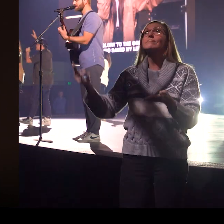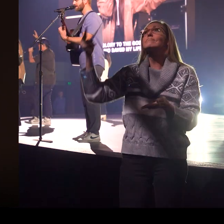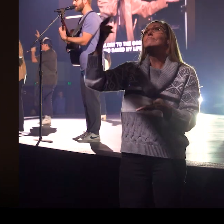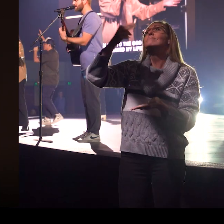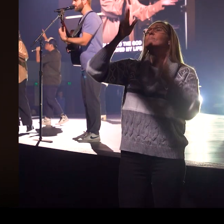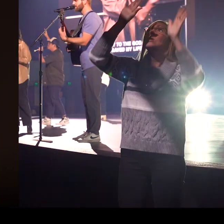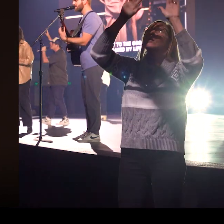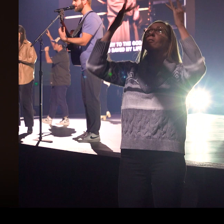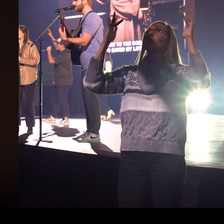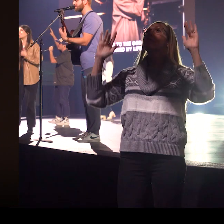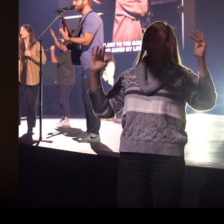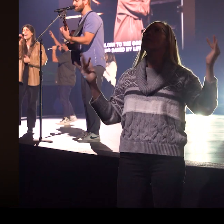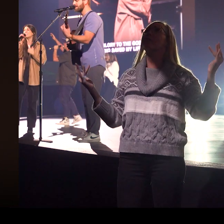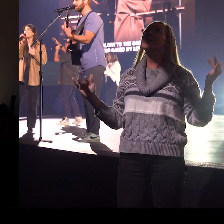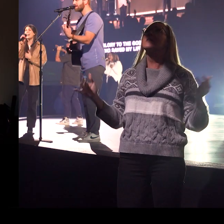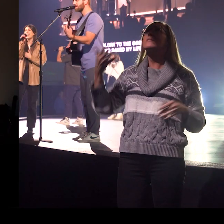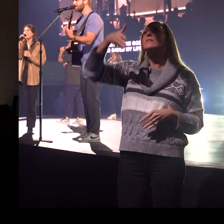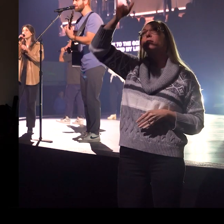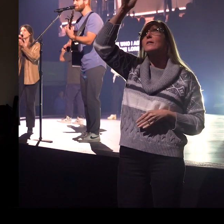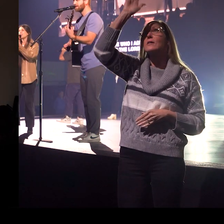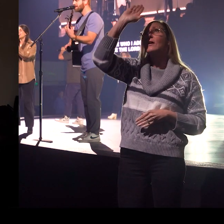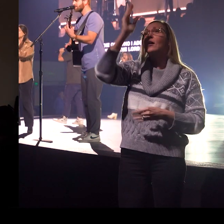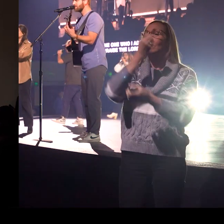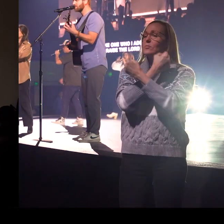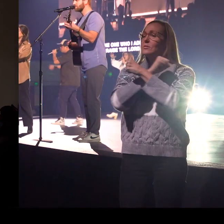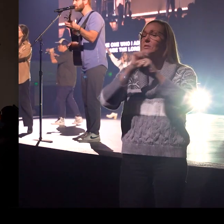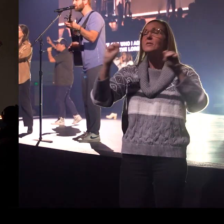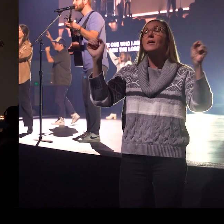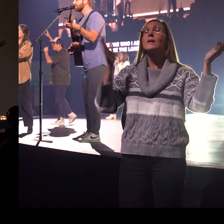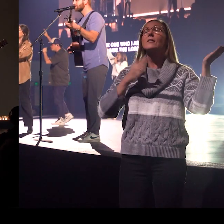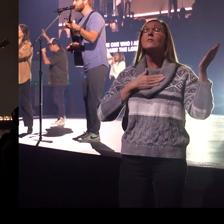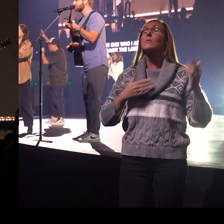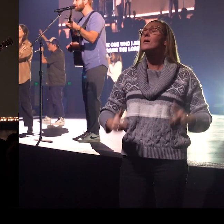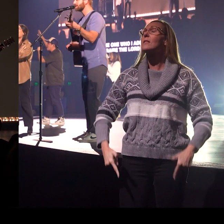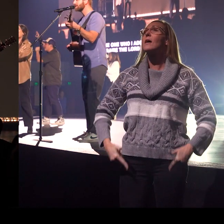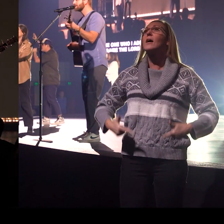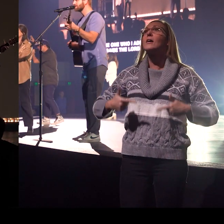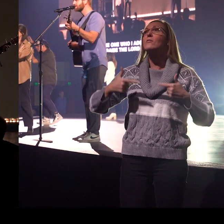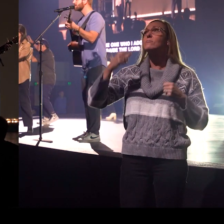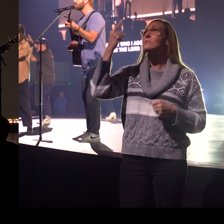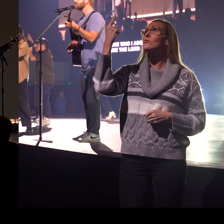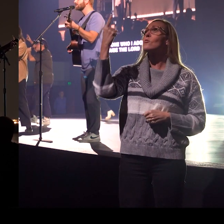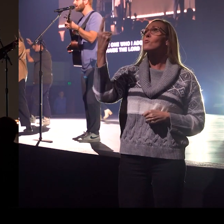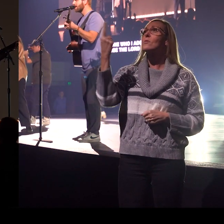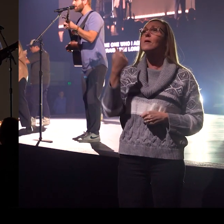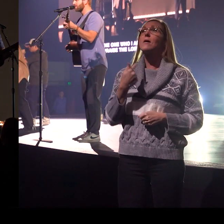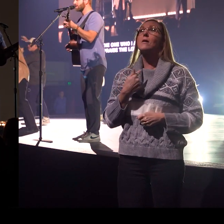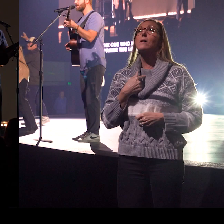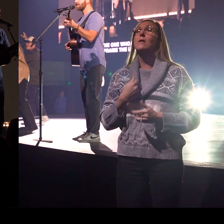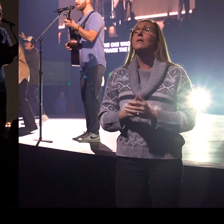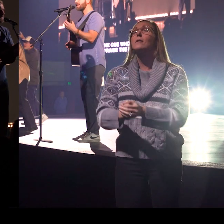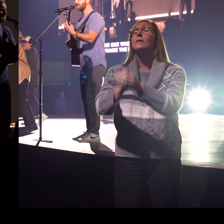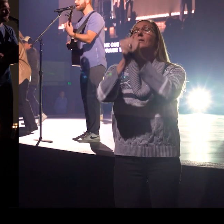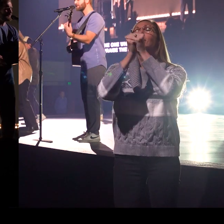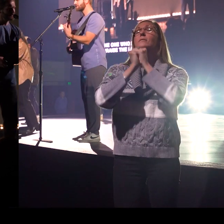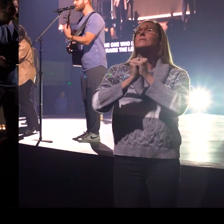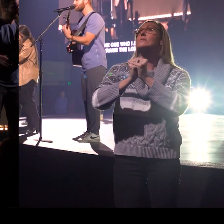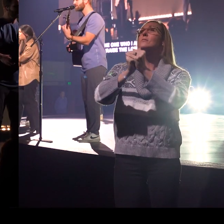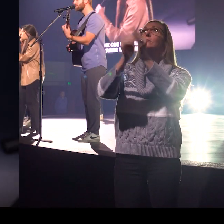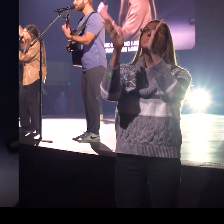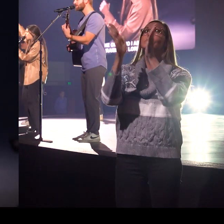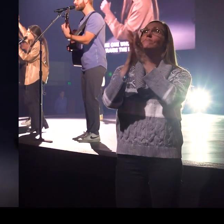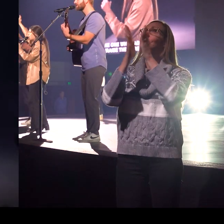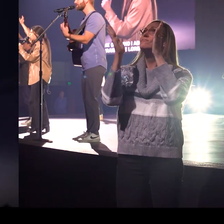to the God who saved my life, to the one who I adore, praise